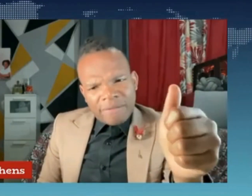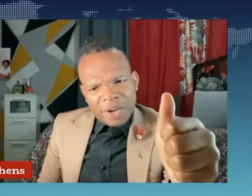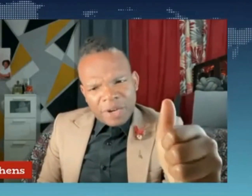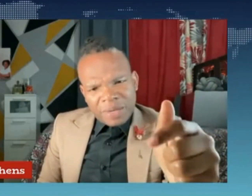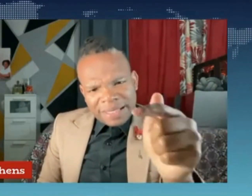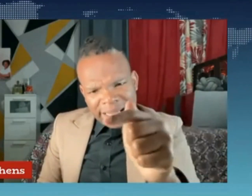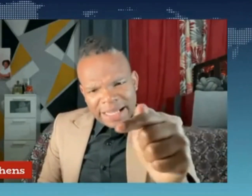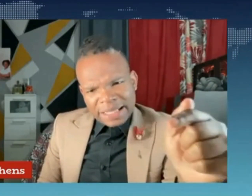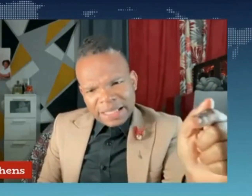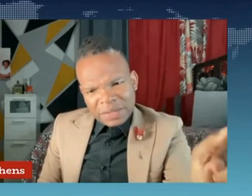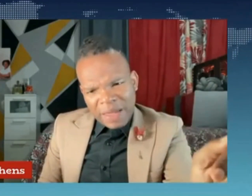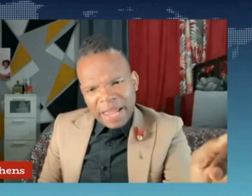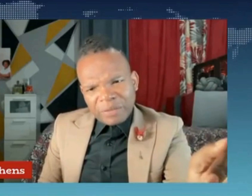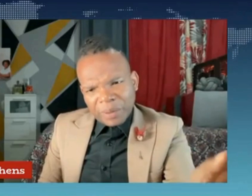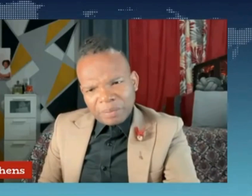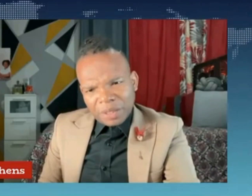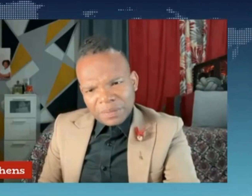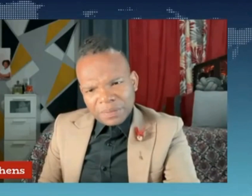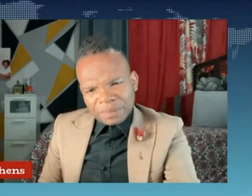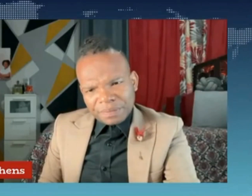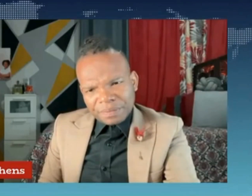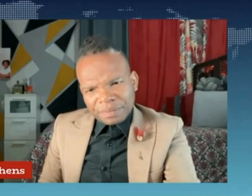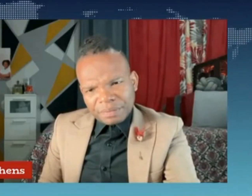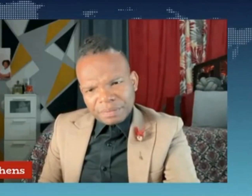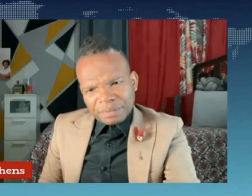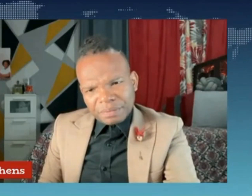that I have for now is the 865 number.